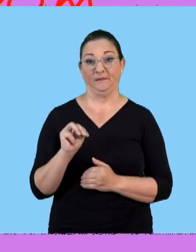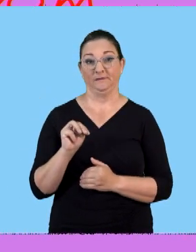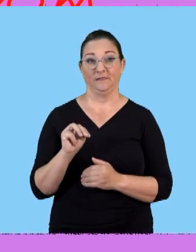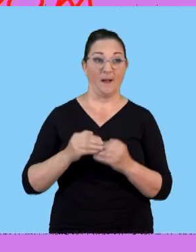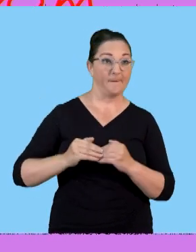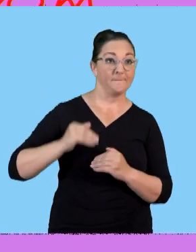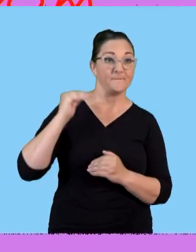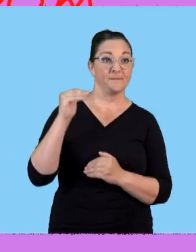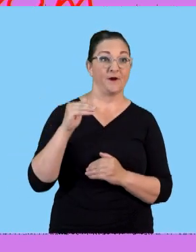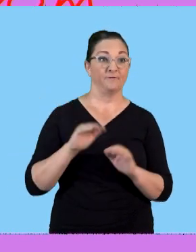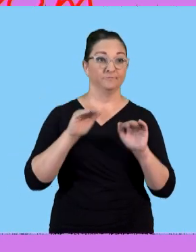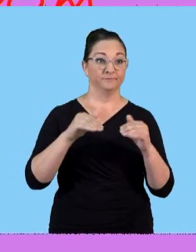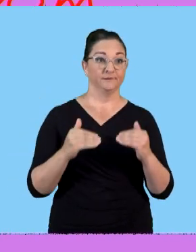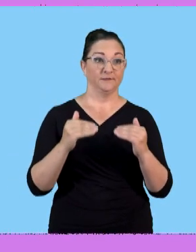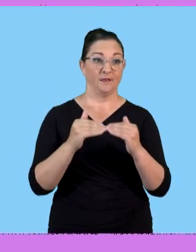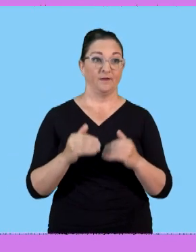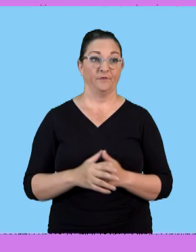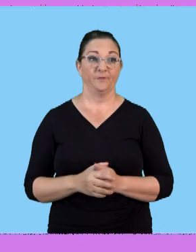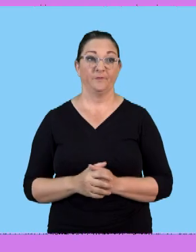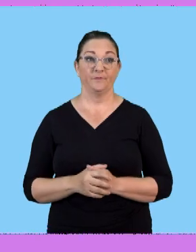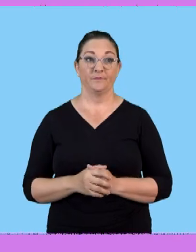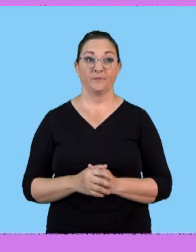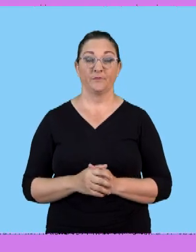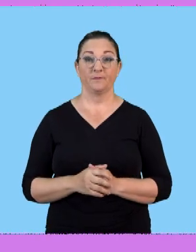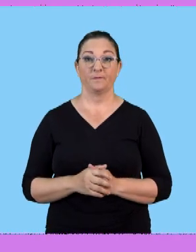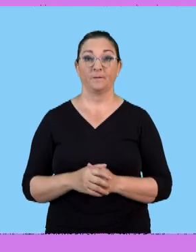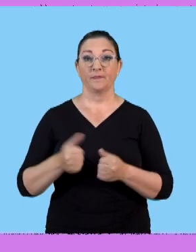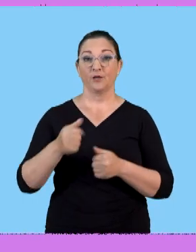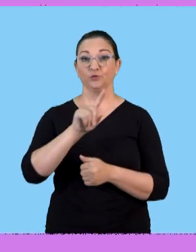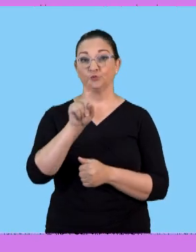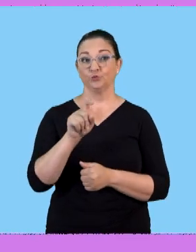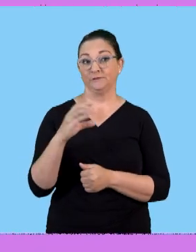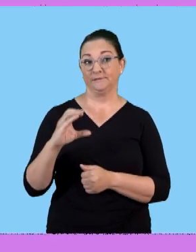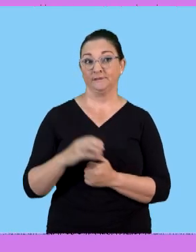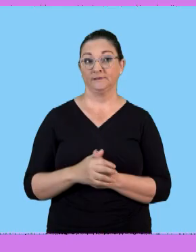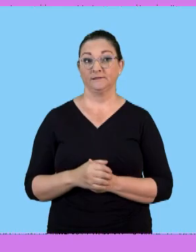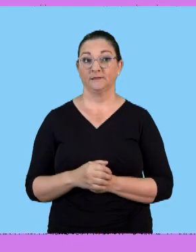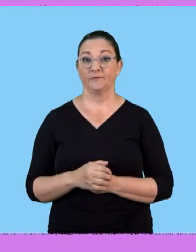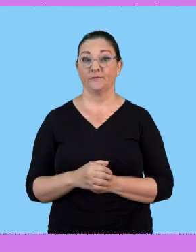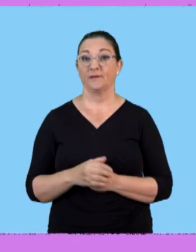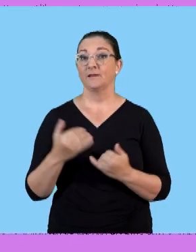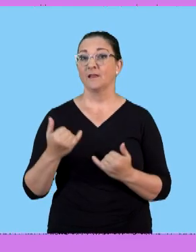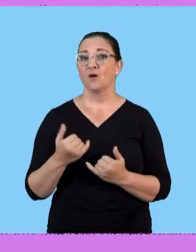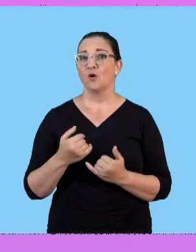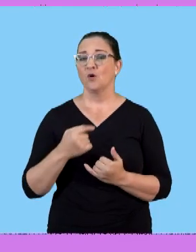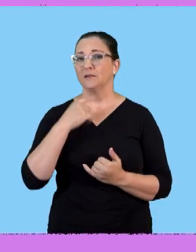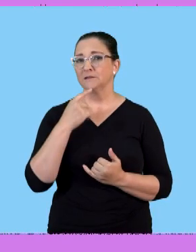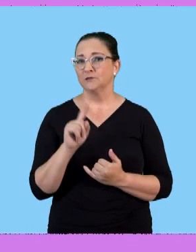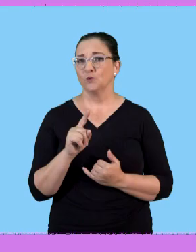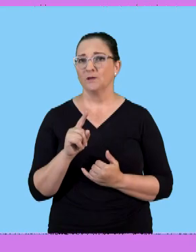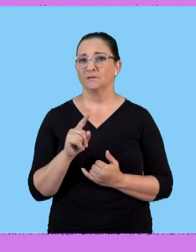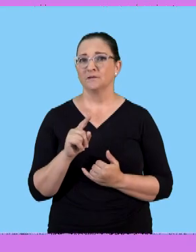meters above sea level. All right, I will now be looking at question number C. It says, at what